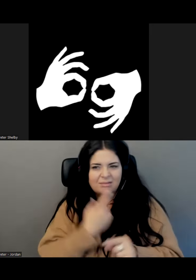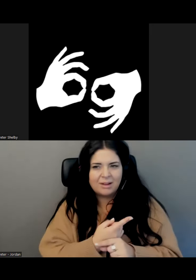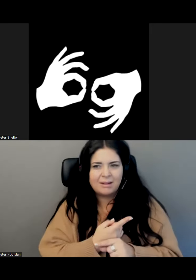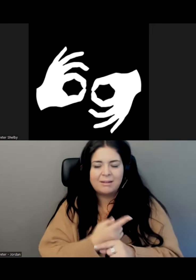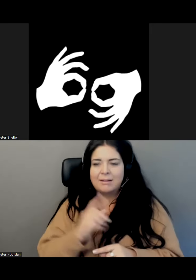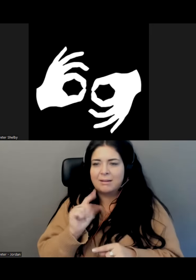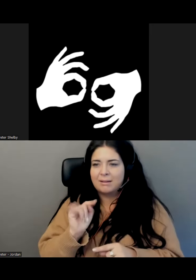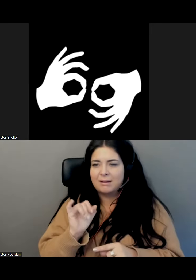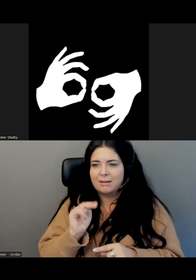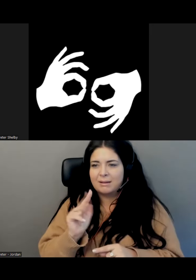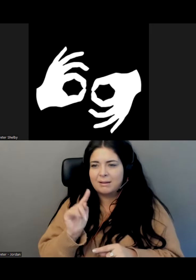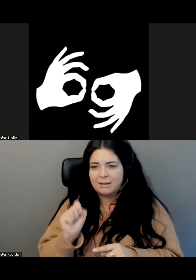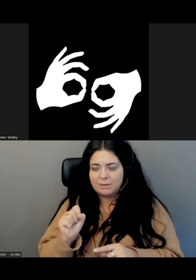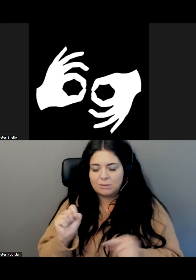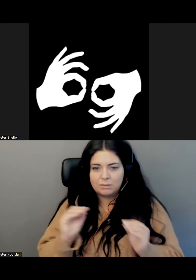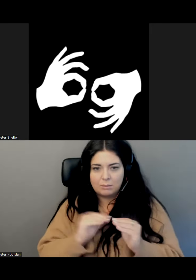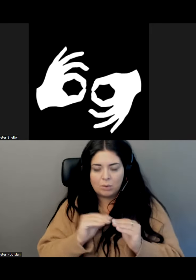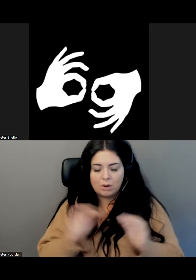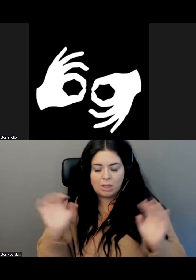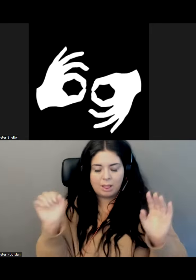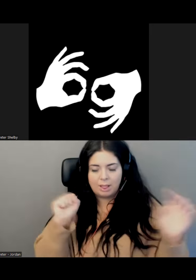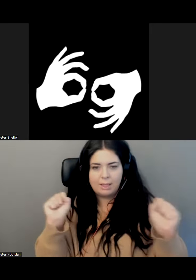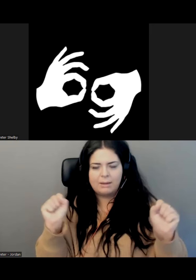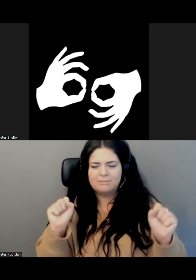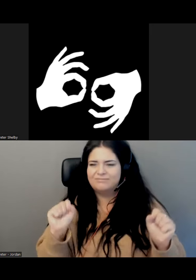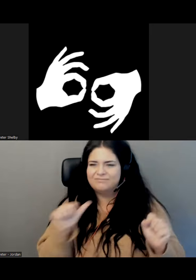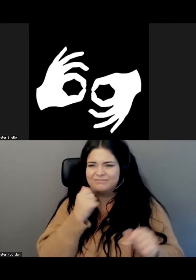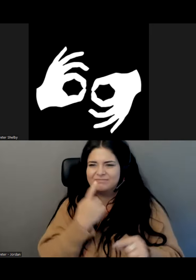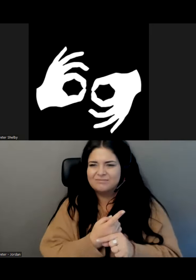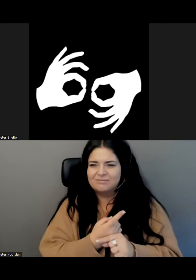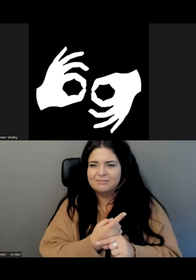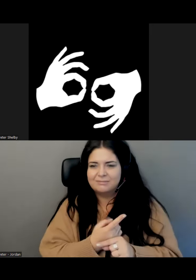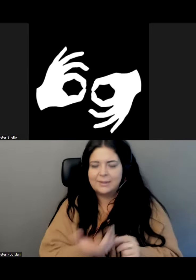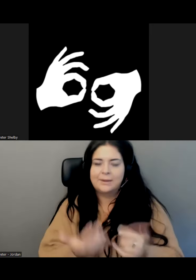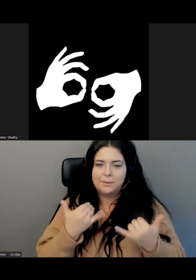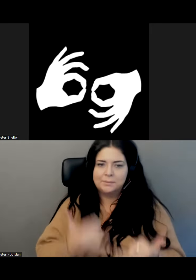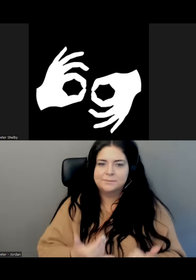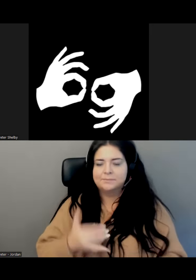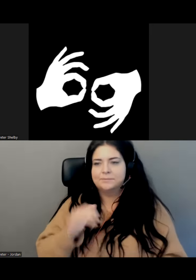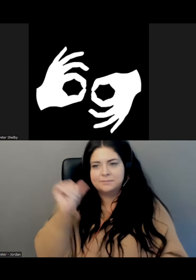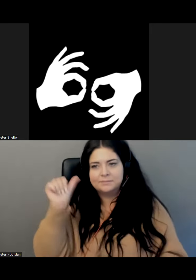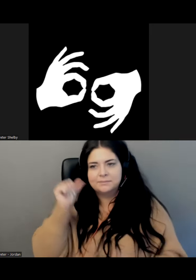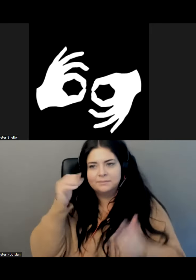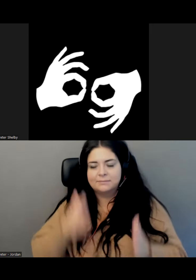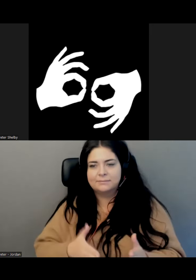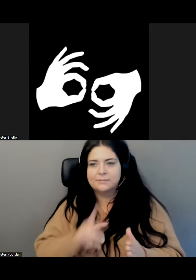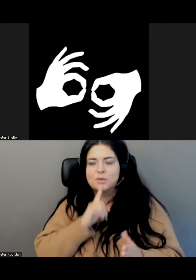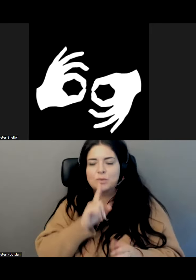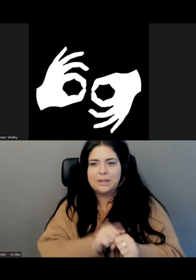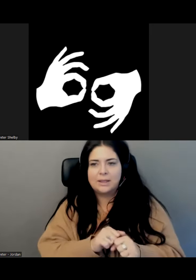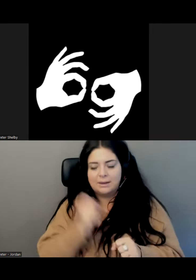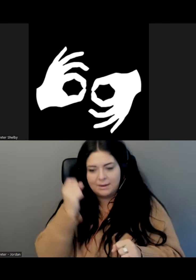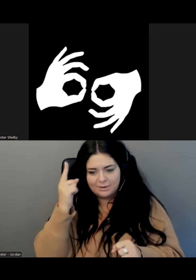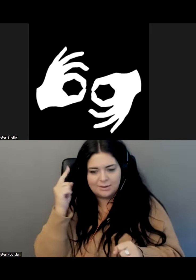was louder, and just something didn't seem right. And I guess being an audiologist and being in tune with